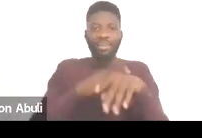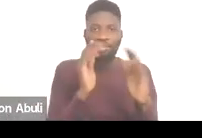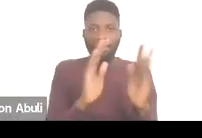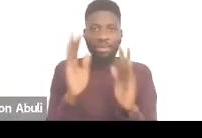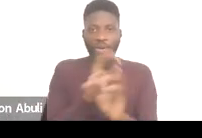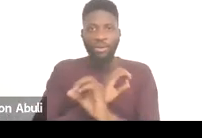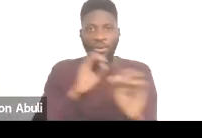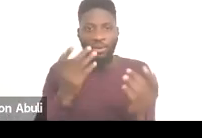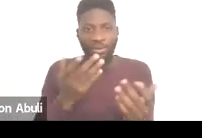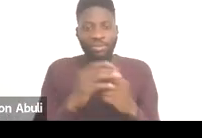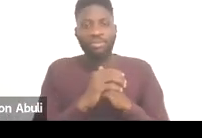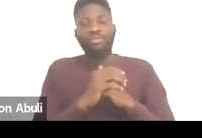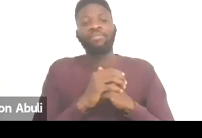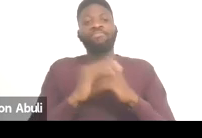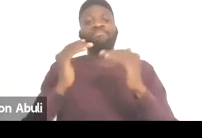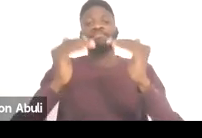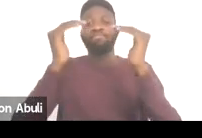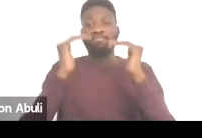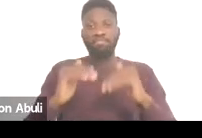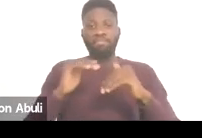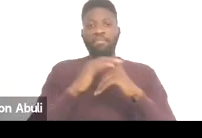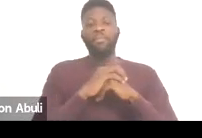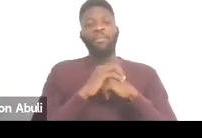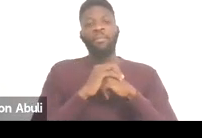I'll go to the next slide.